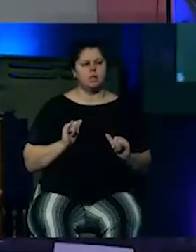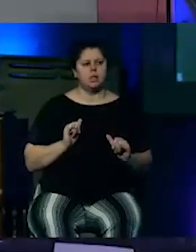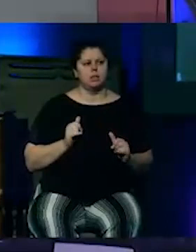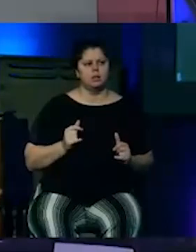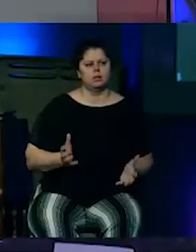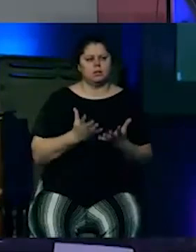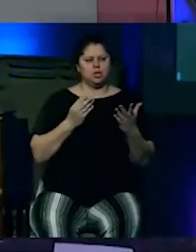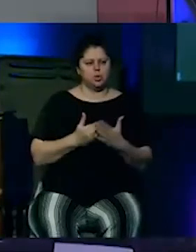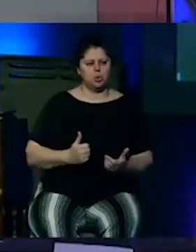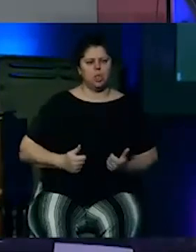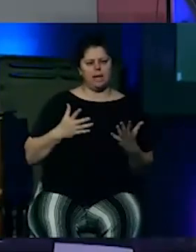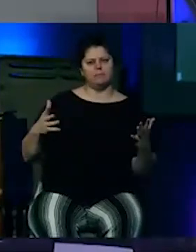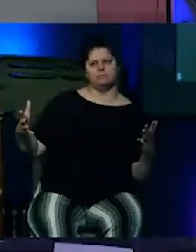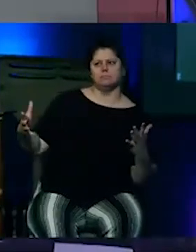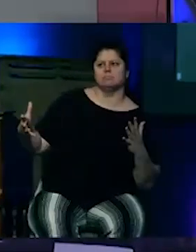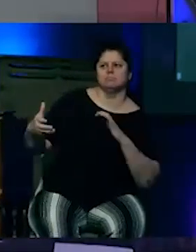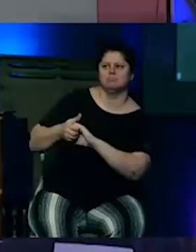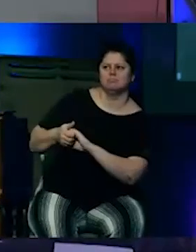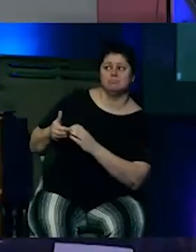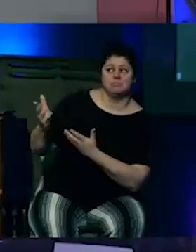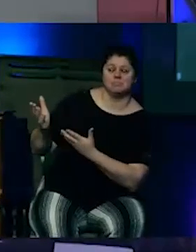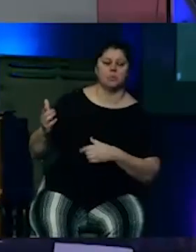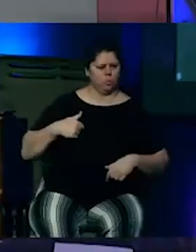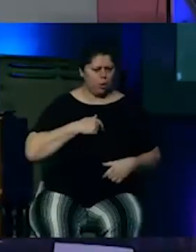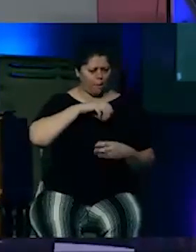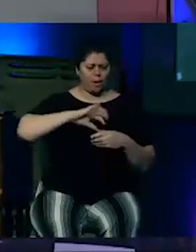joining. We are all a part of that